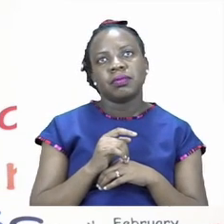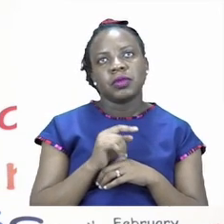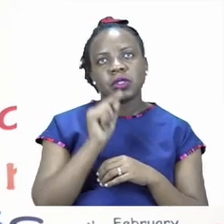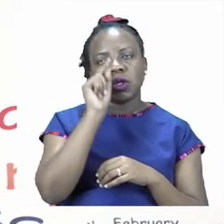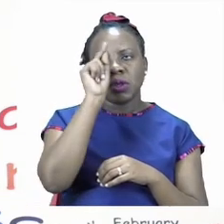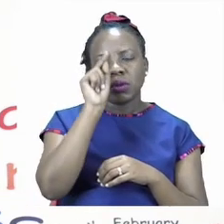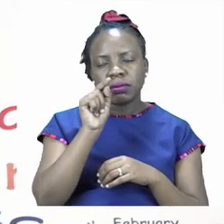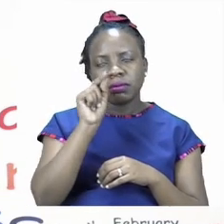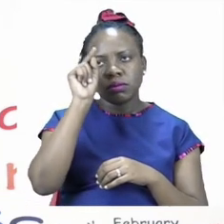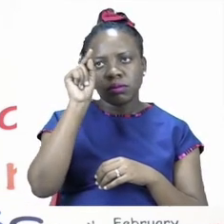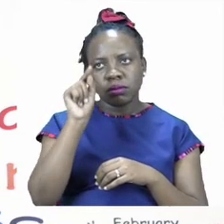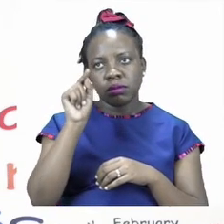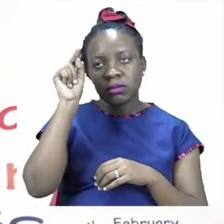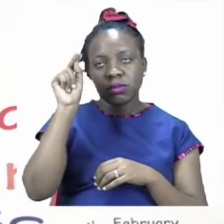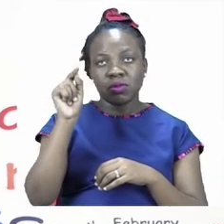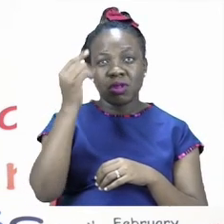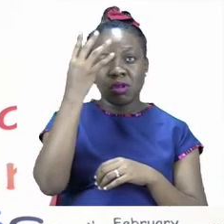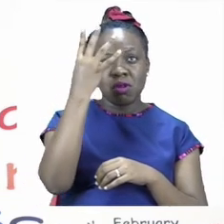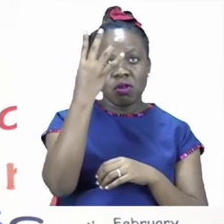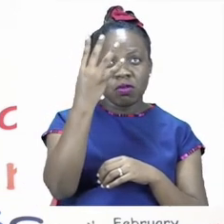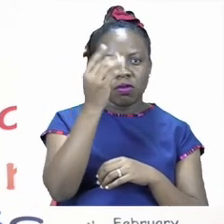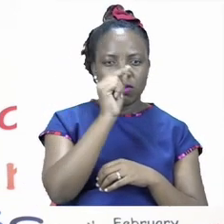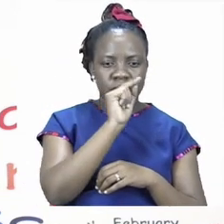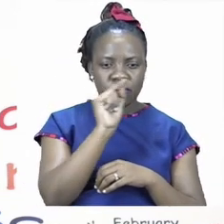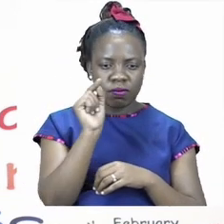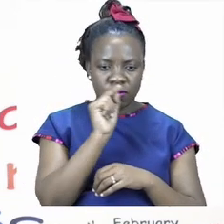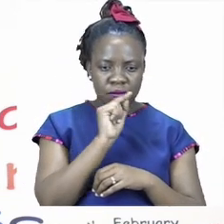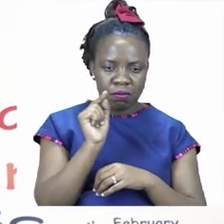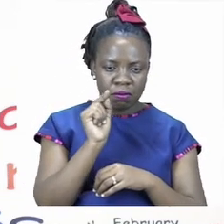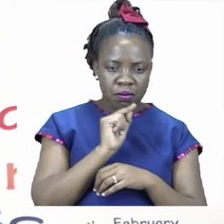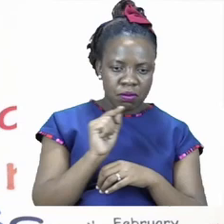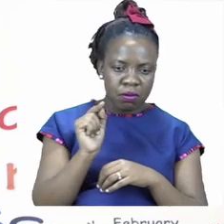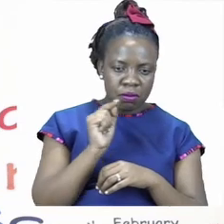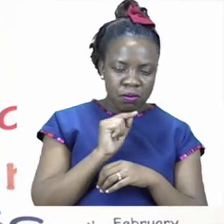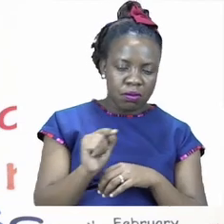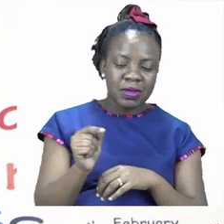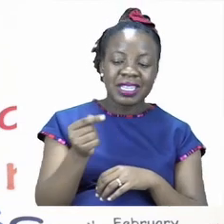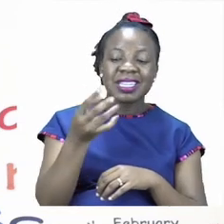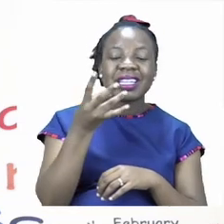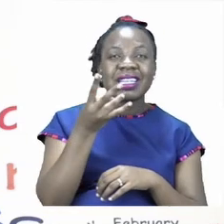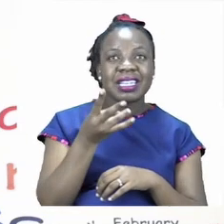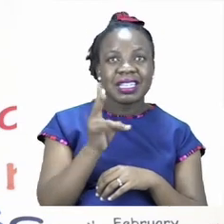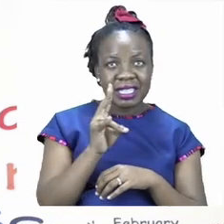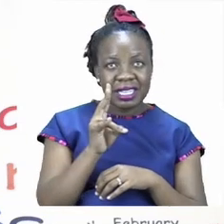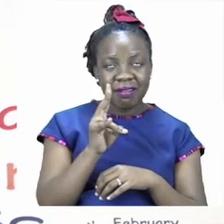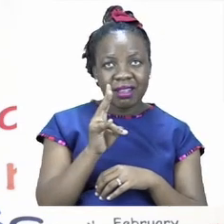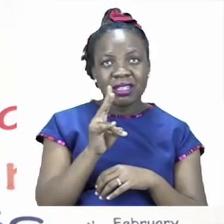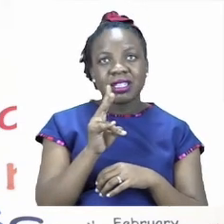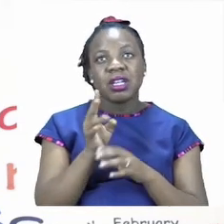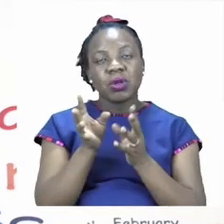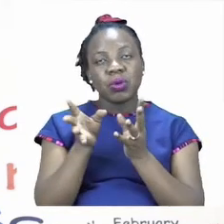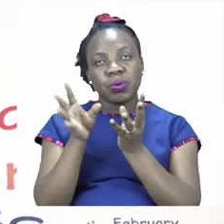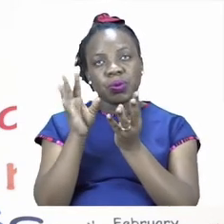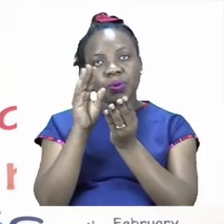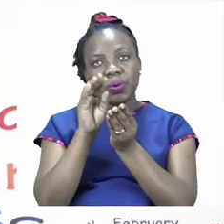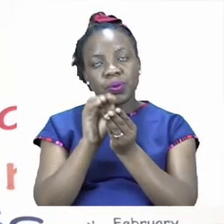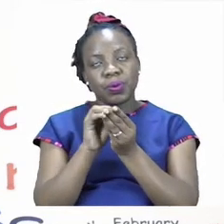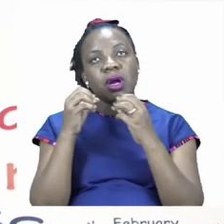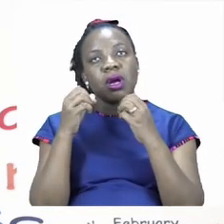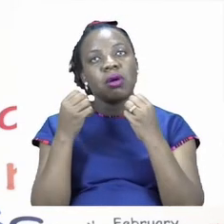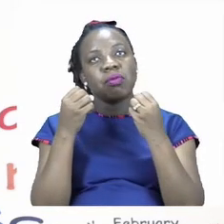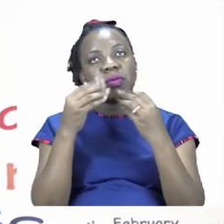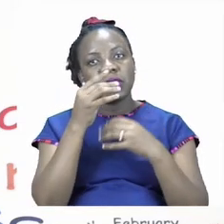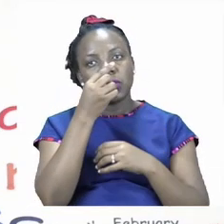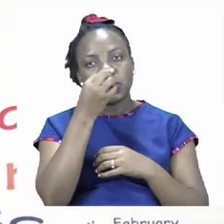in our blocks, our squares, we need to count them all together to find out the